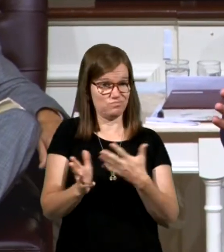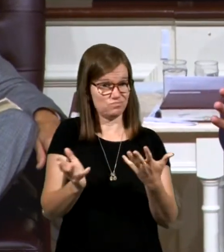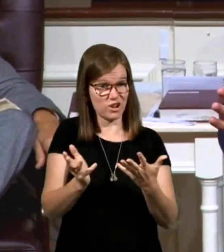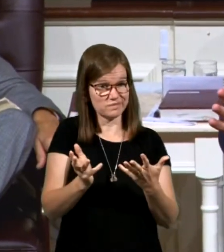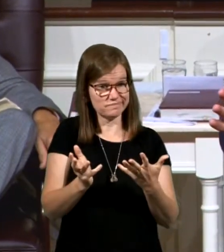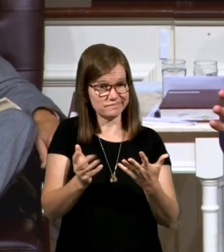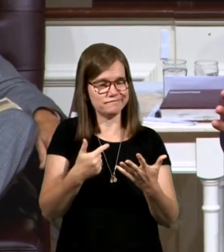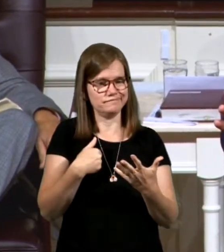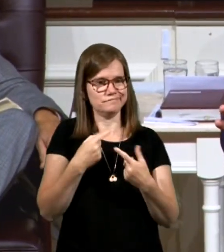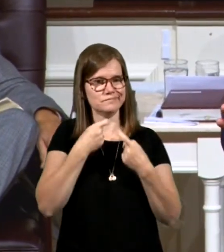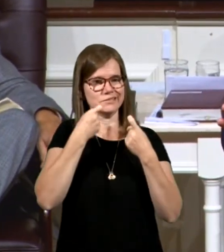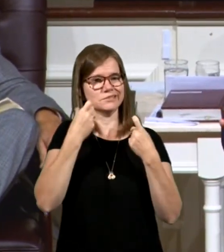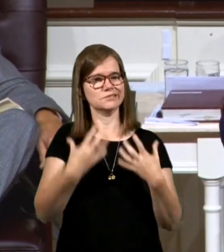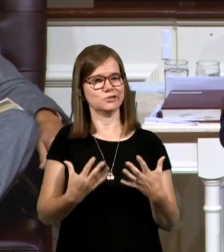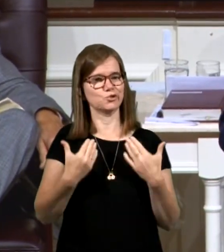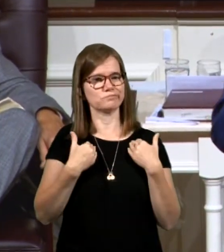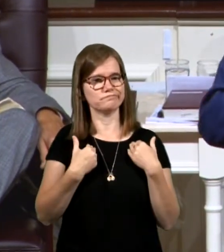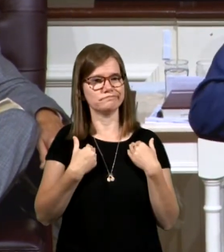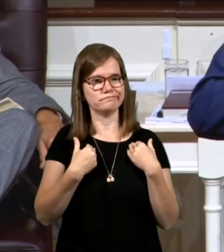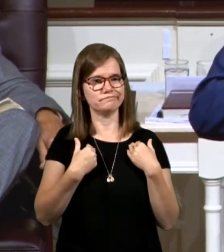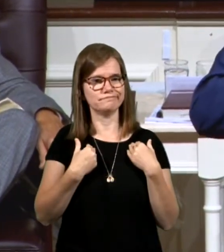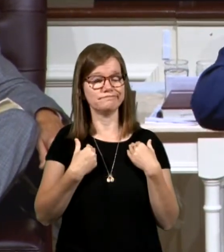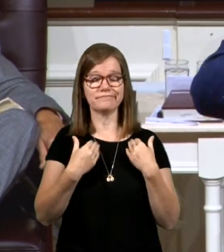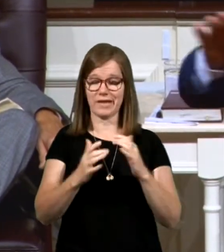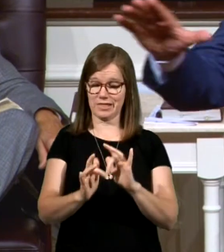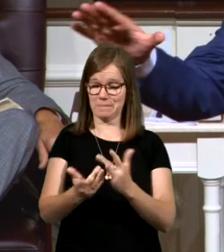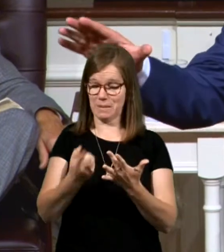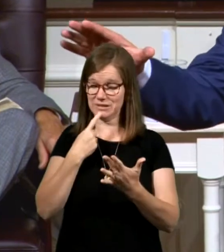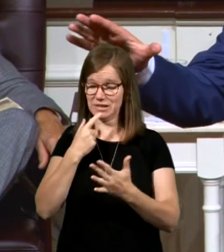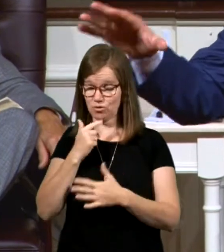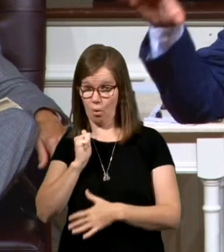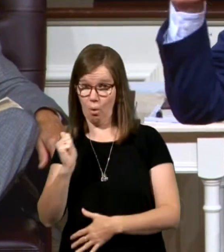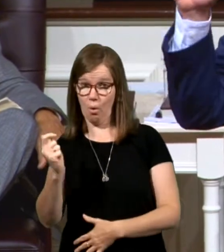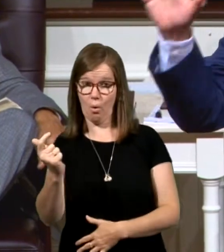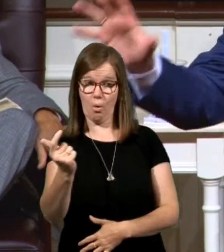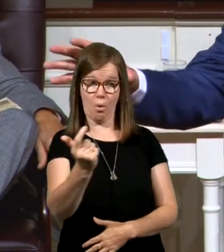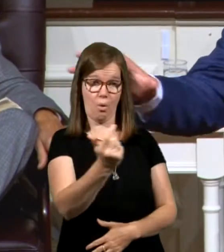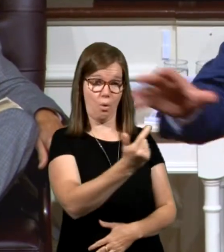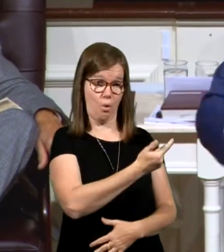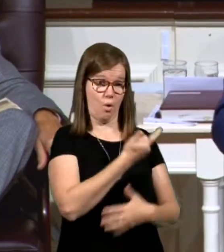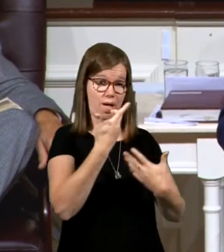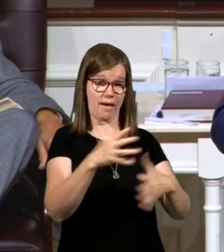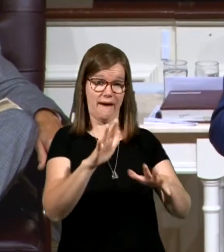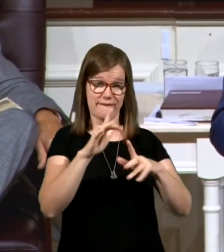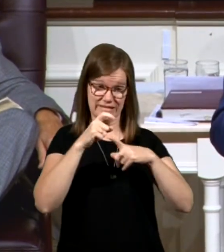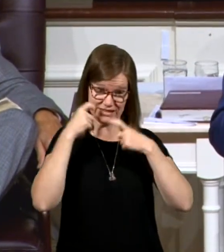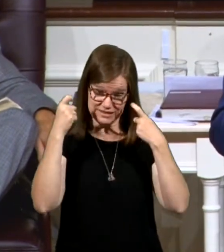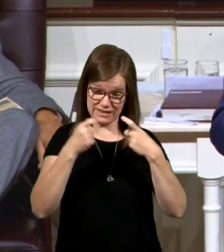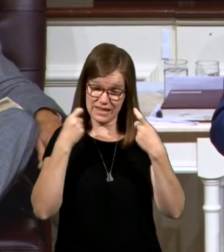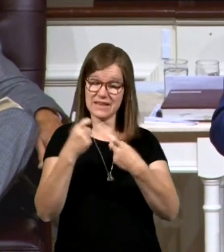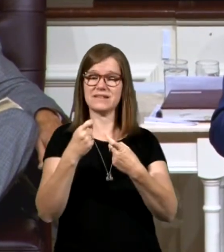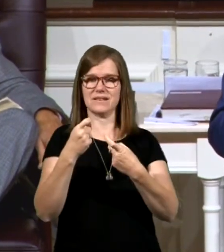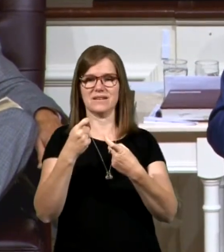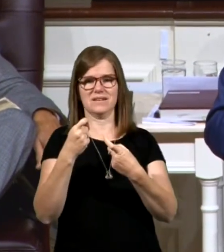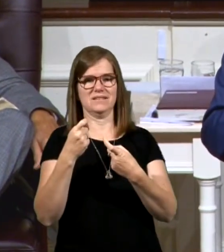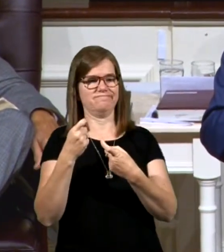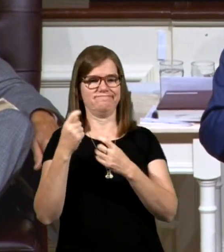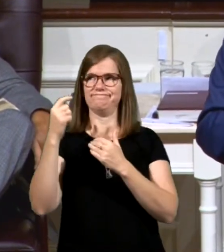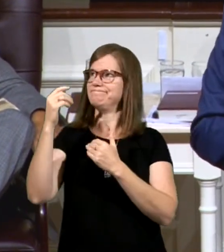sinner. And the Bible says, for all have sinned and come short of the glory of God.